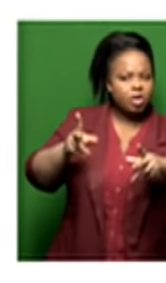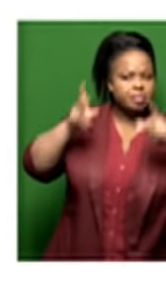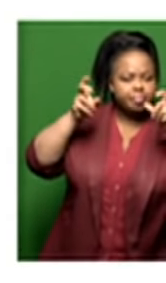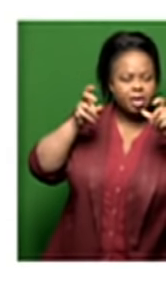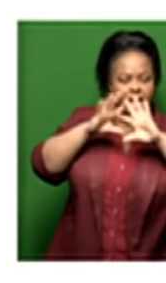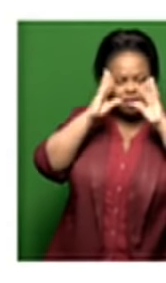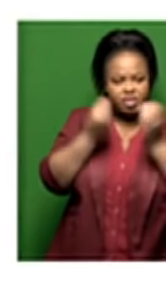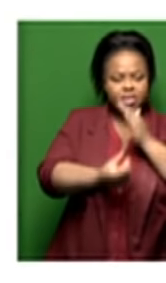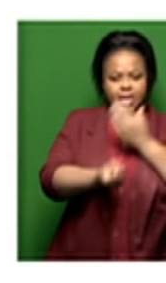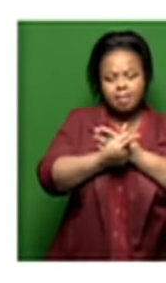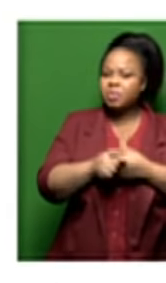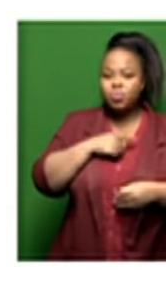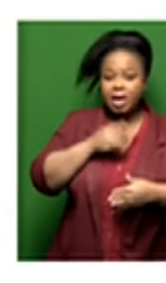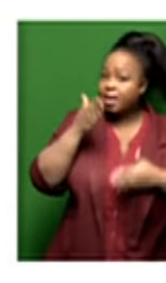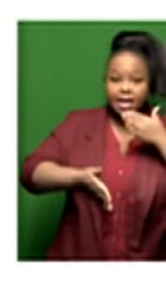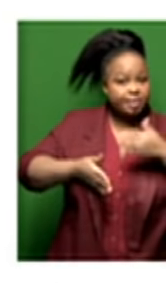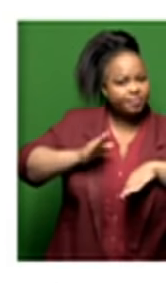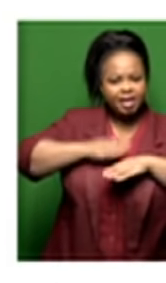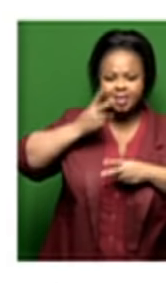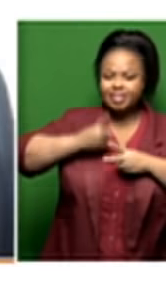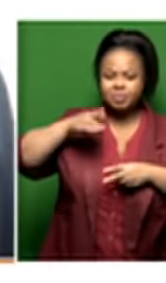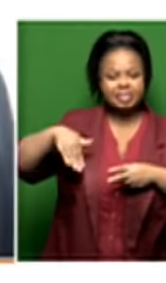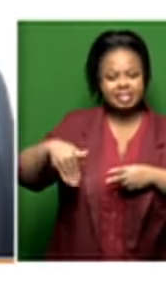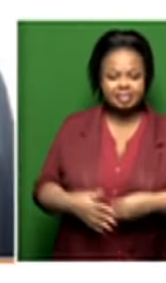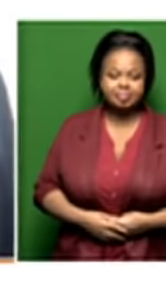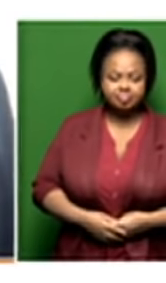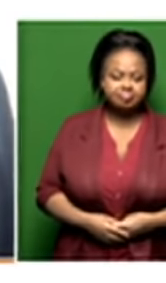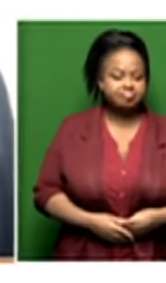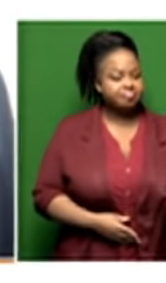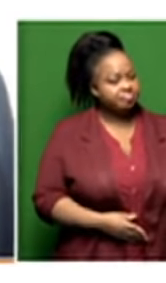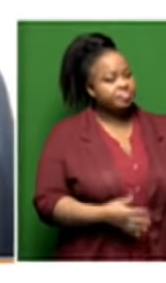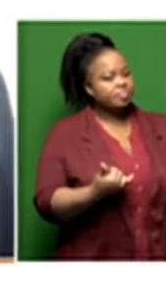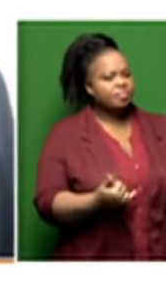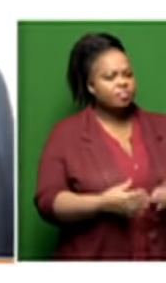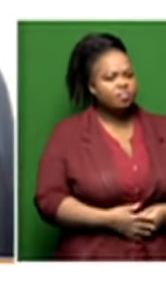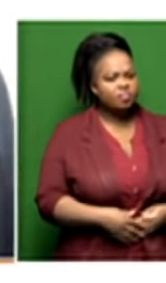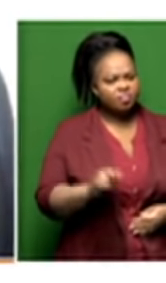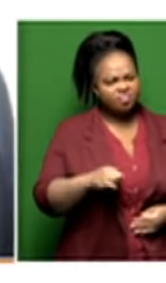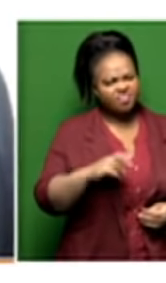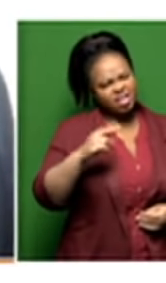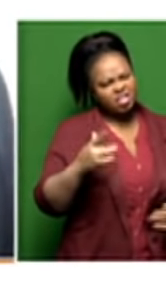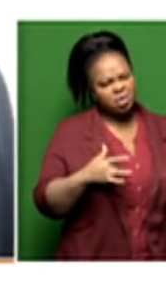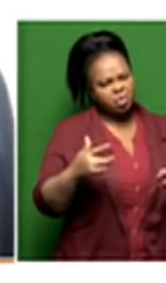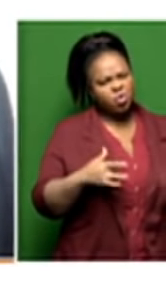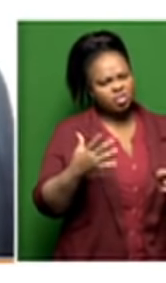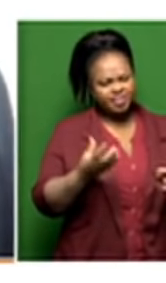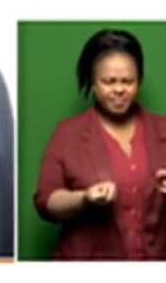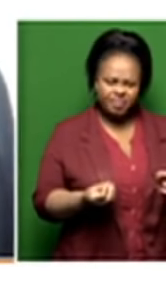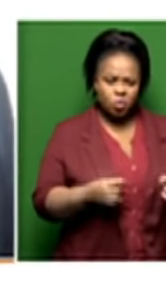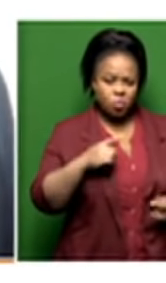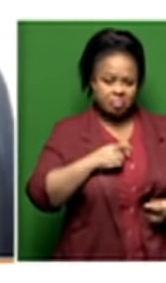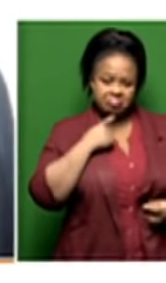just happens because we have not reached an end of it yet, Sakina. And just finally, Ralph, there has, of course, been concern of